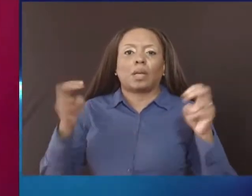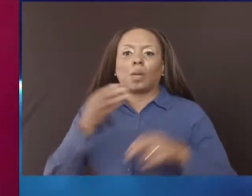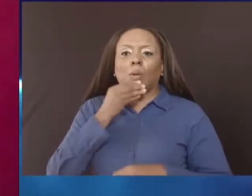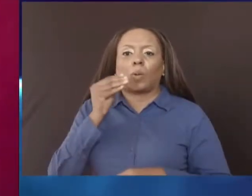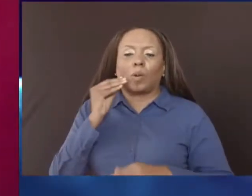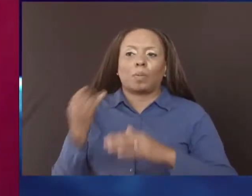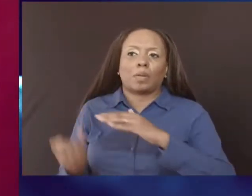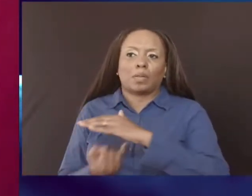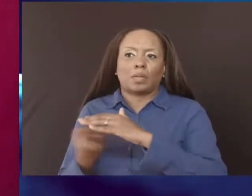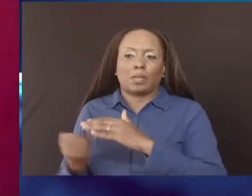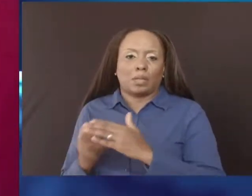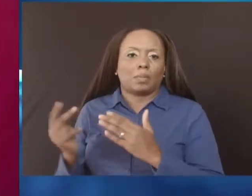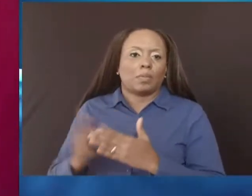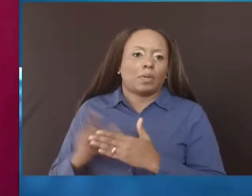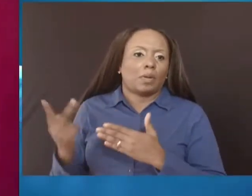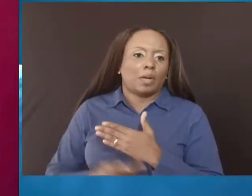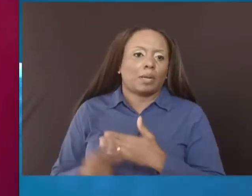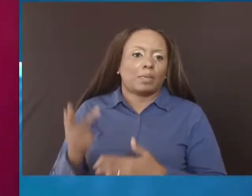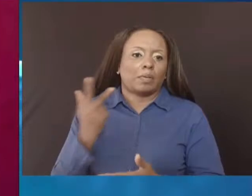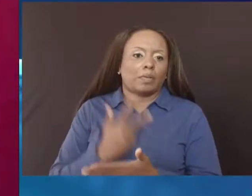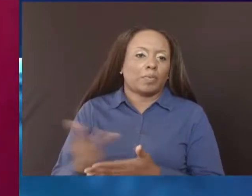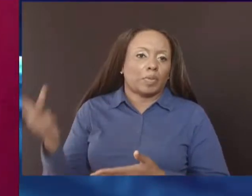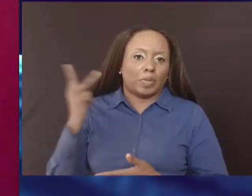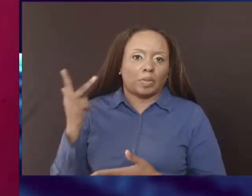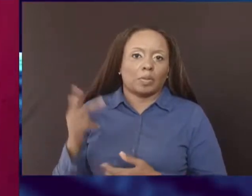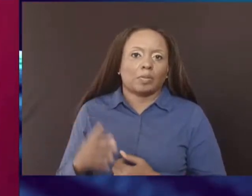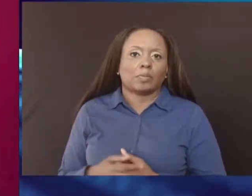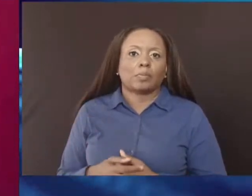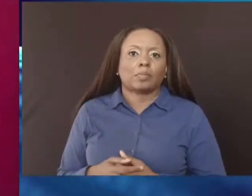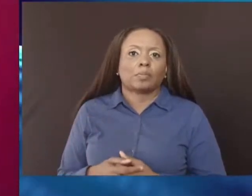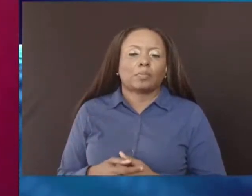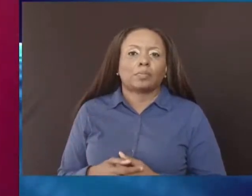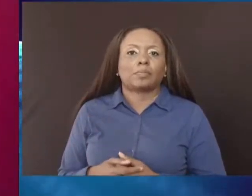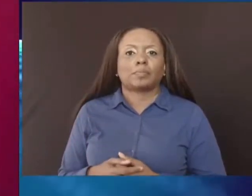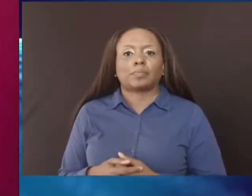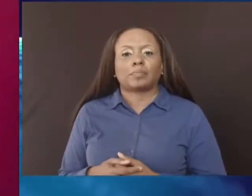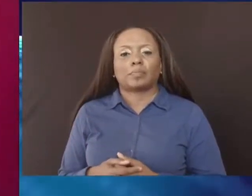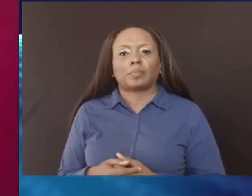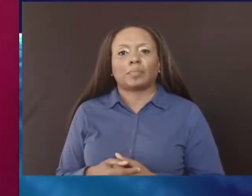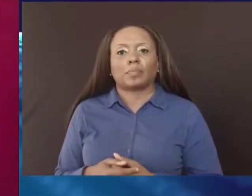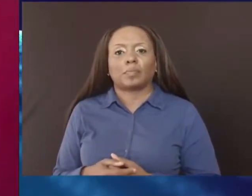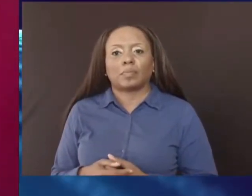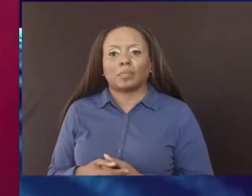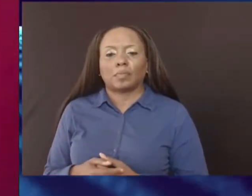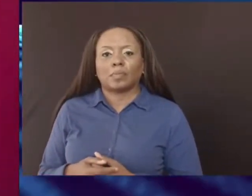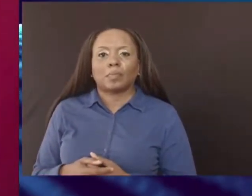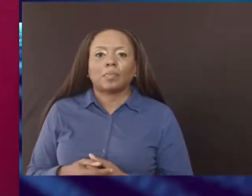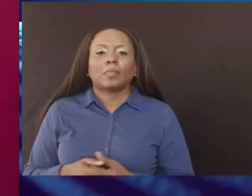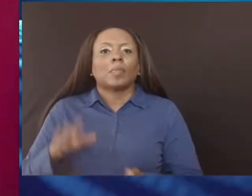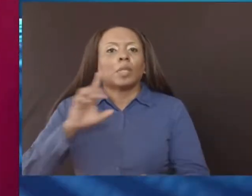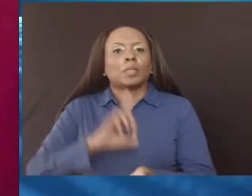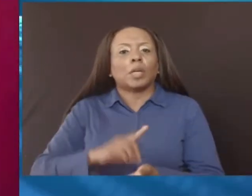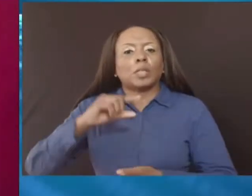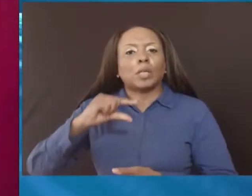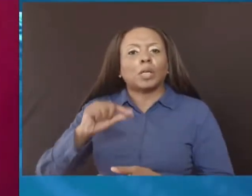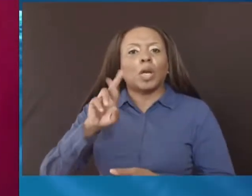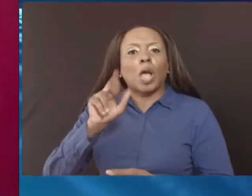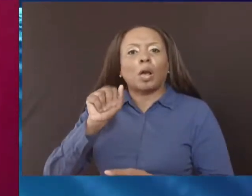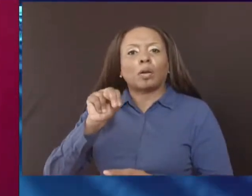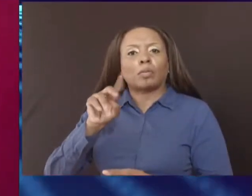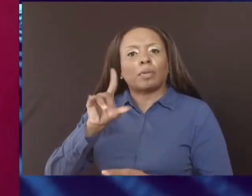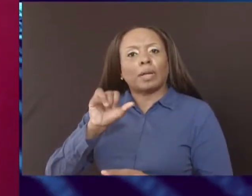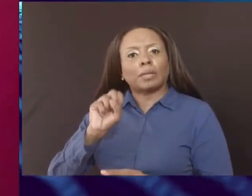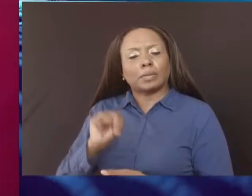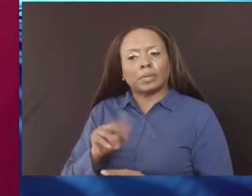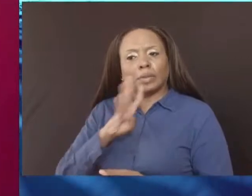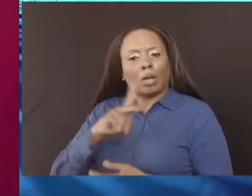program 3 weeks ago. And Dr. Grandison would have been talking about the program on the media a